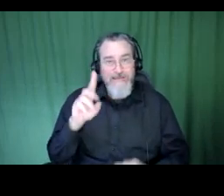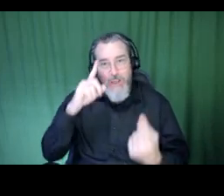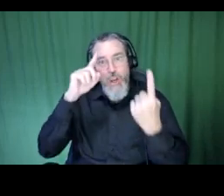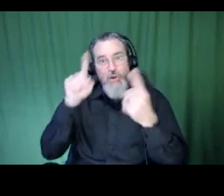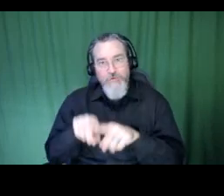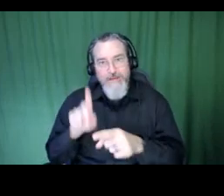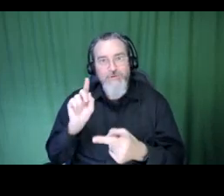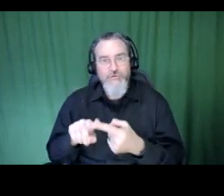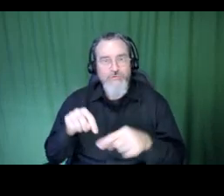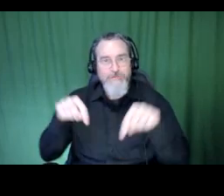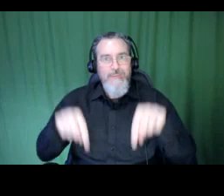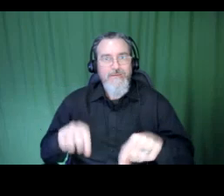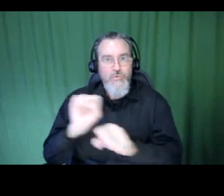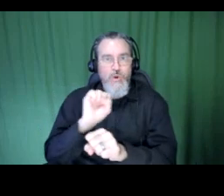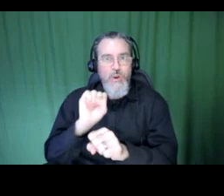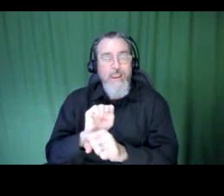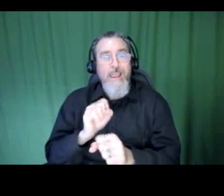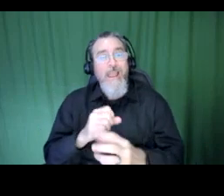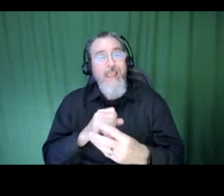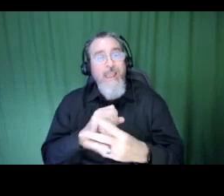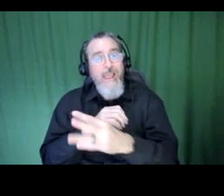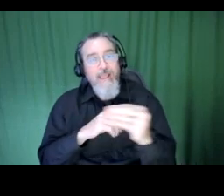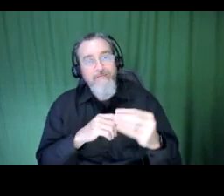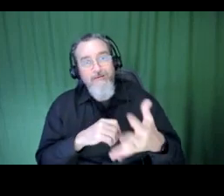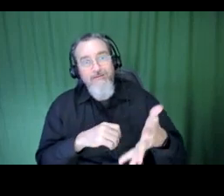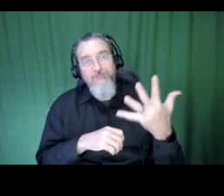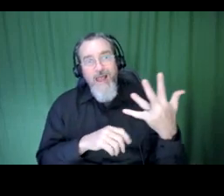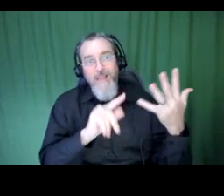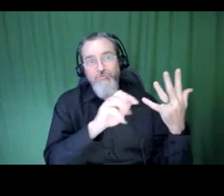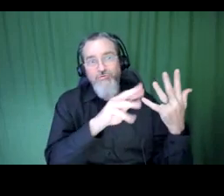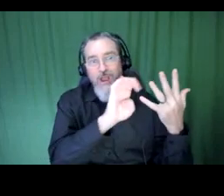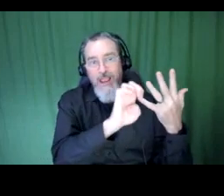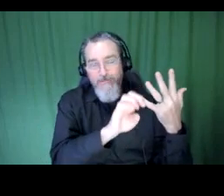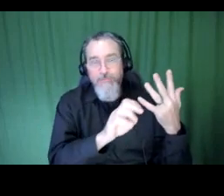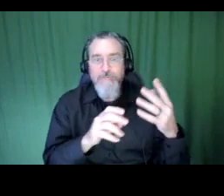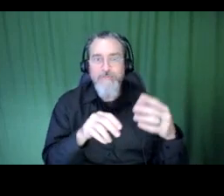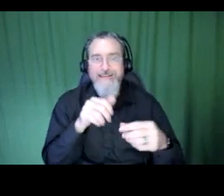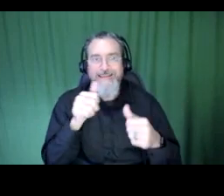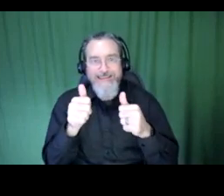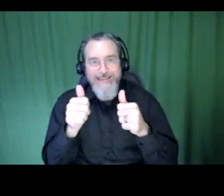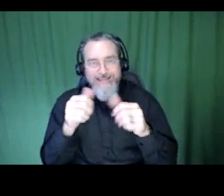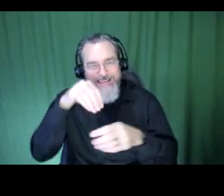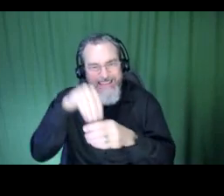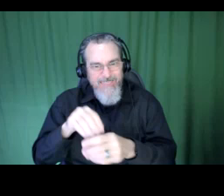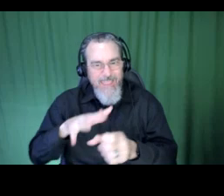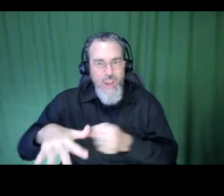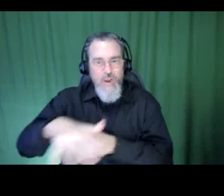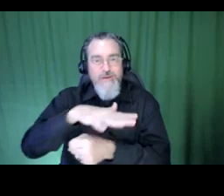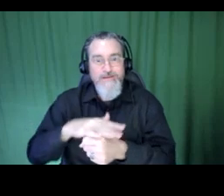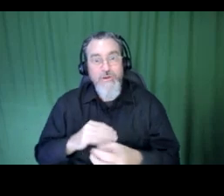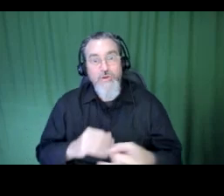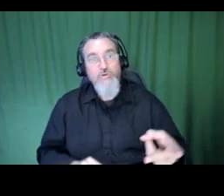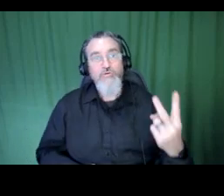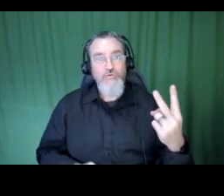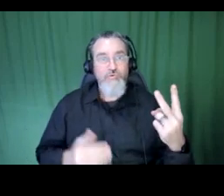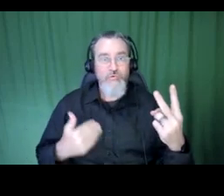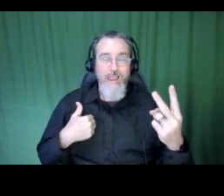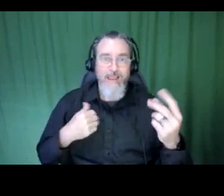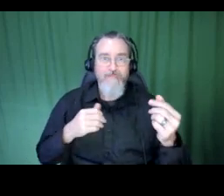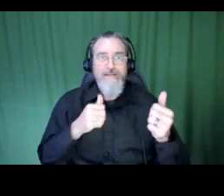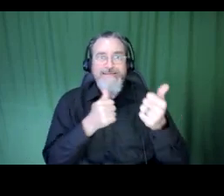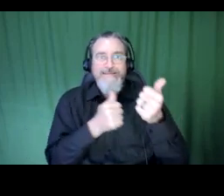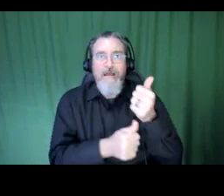in their service areas. 2 of those tribes are sub-awardees, the Quinault and Makah, and they're using their funding to